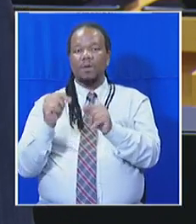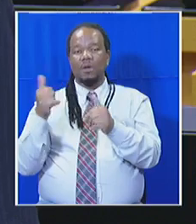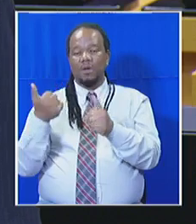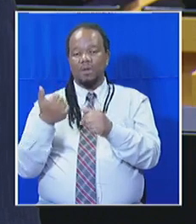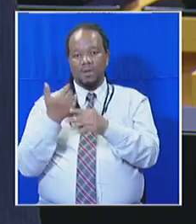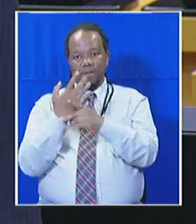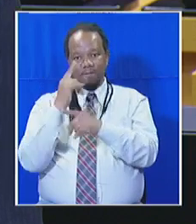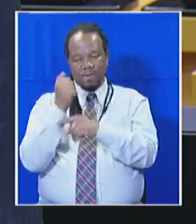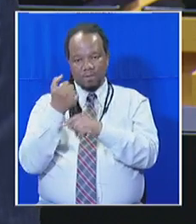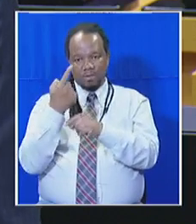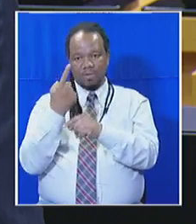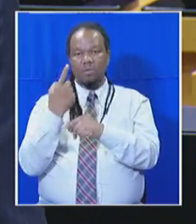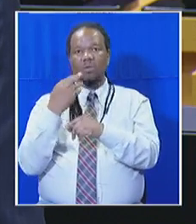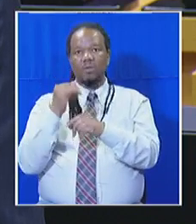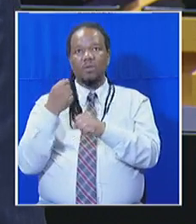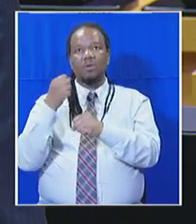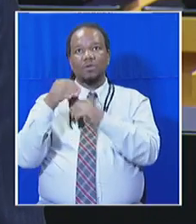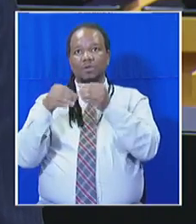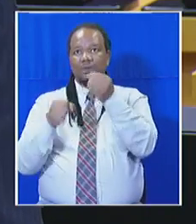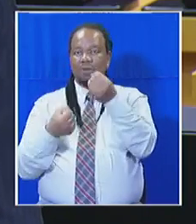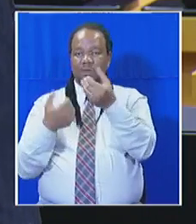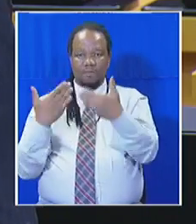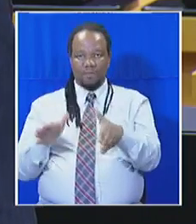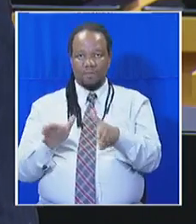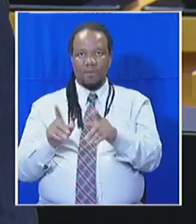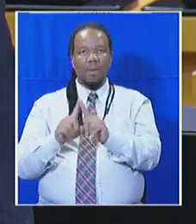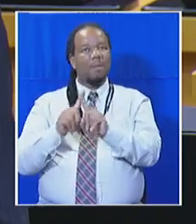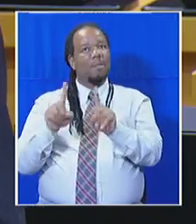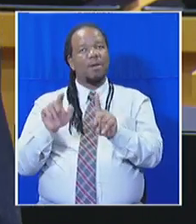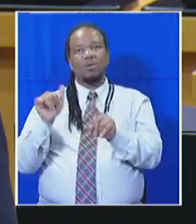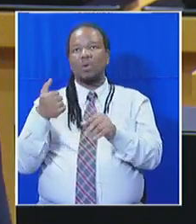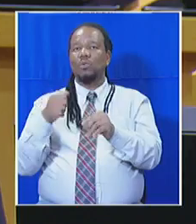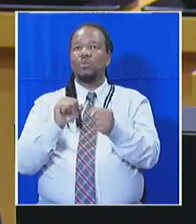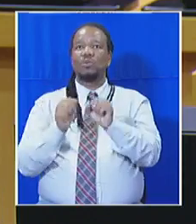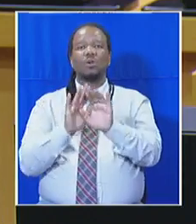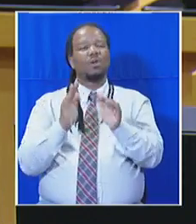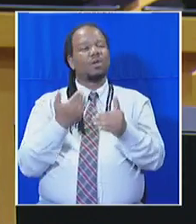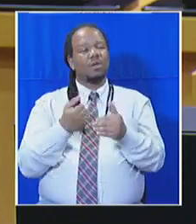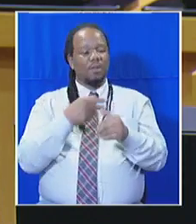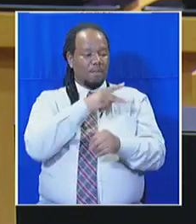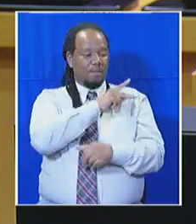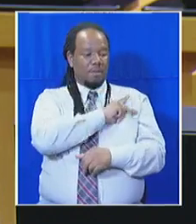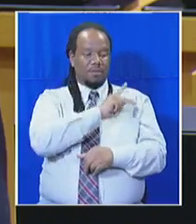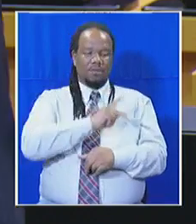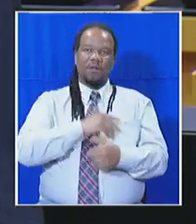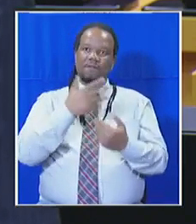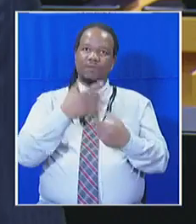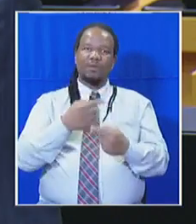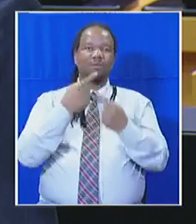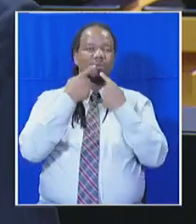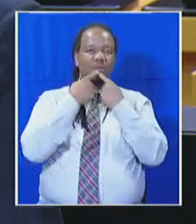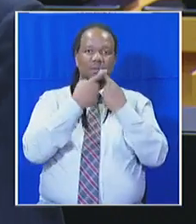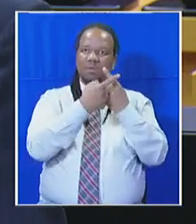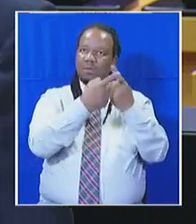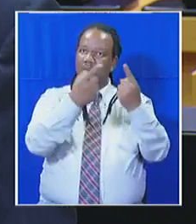qualification. Don't start and twist it now. The president has already announced, in response